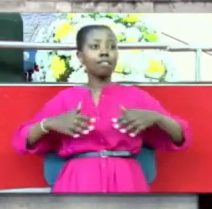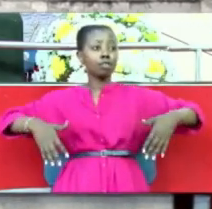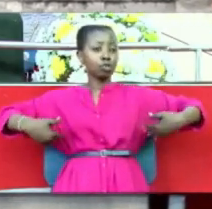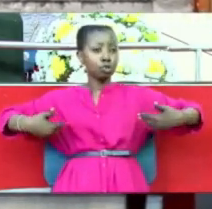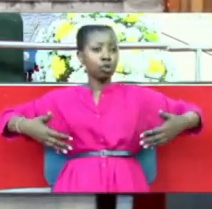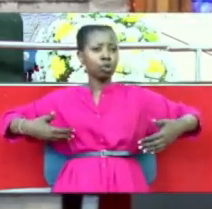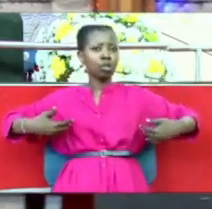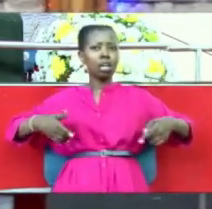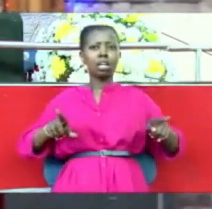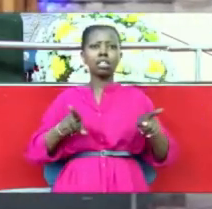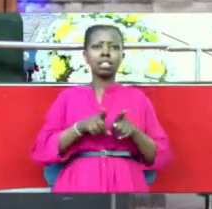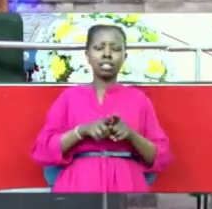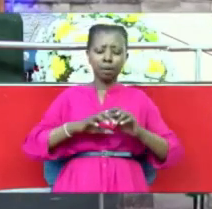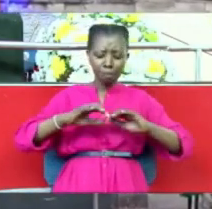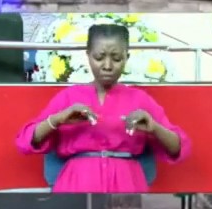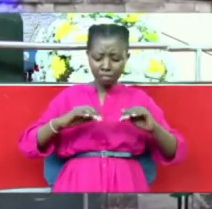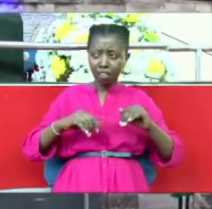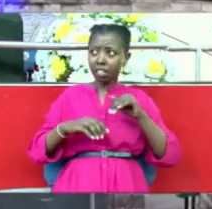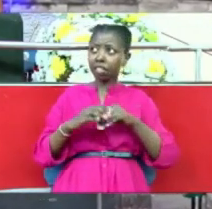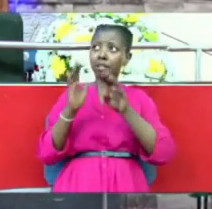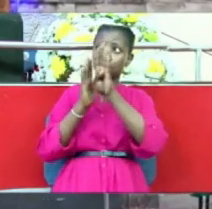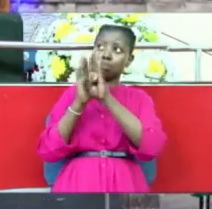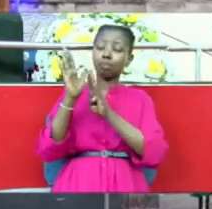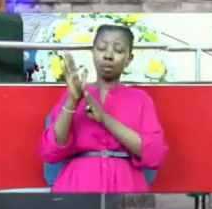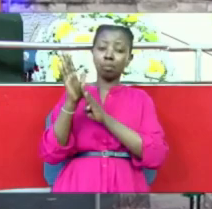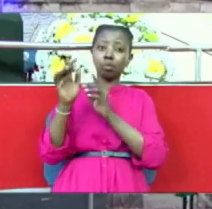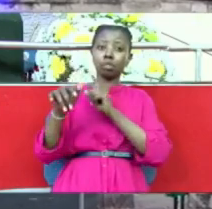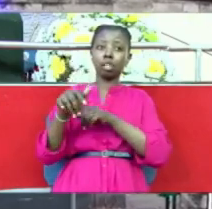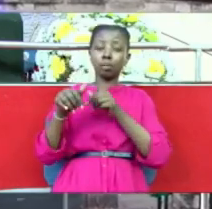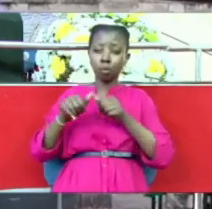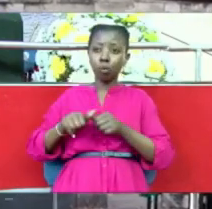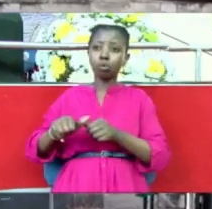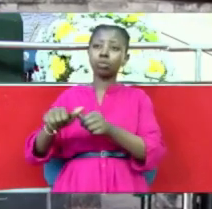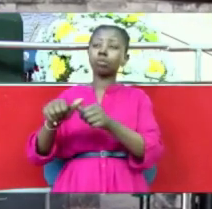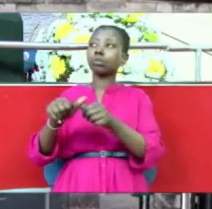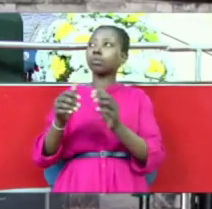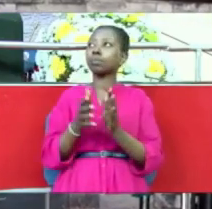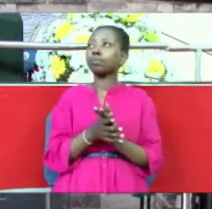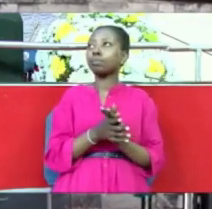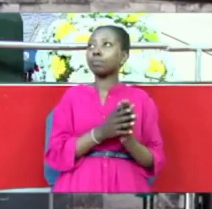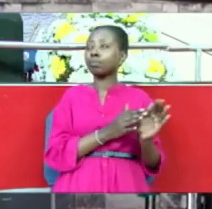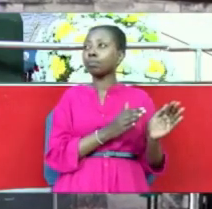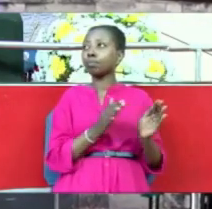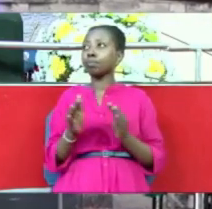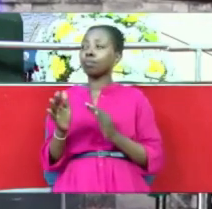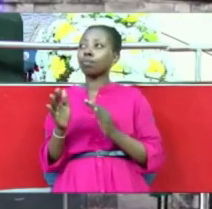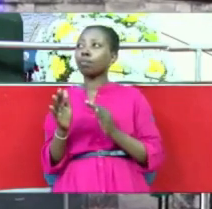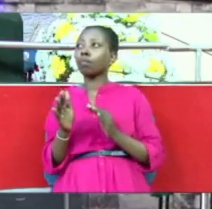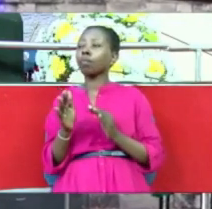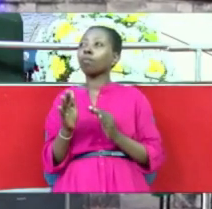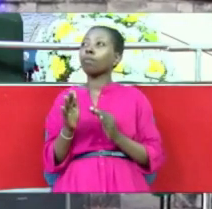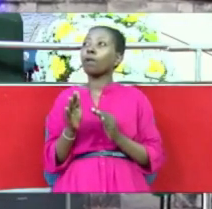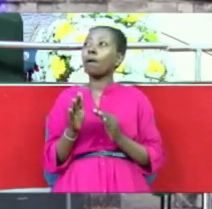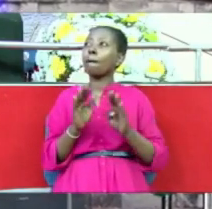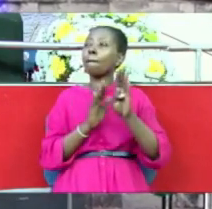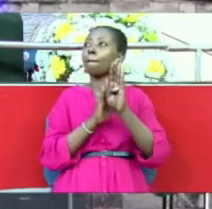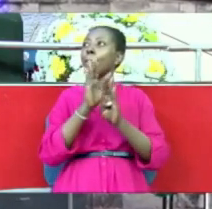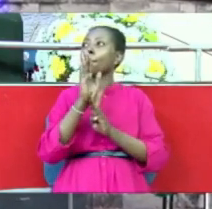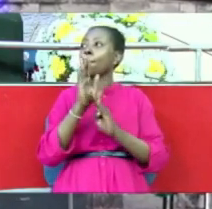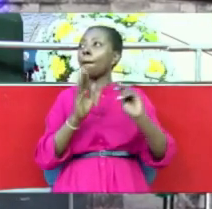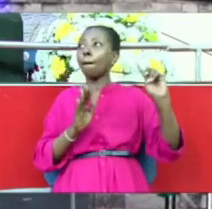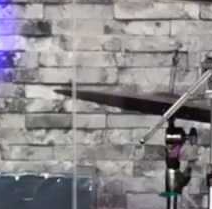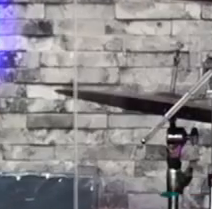And we'll find that in a little while. Na tutagundua hilo. In the book of 1 Chronicles, I think chapter number